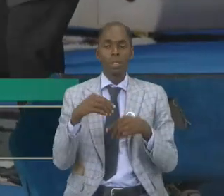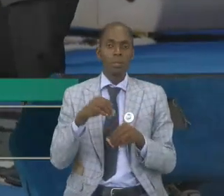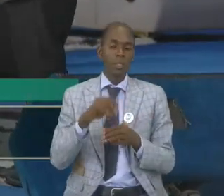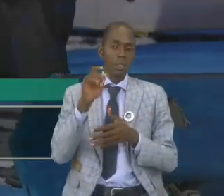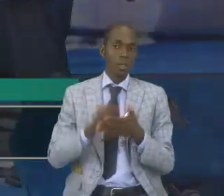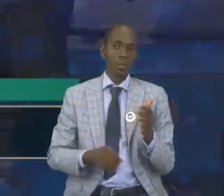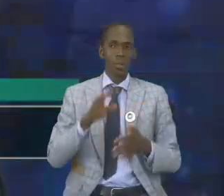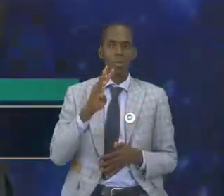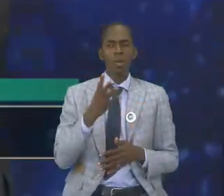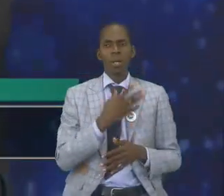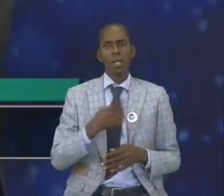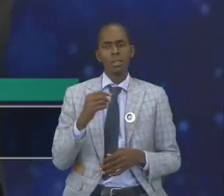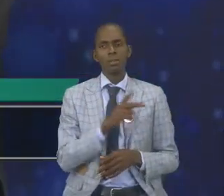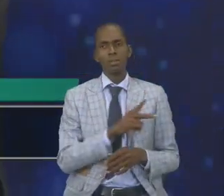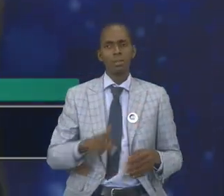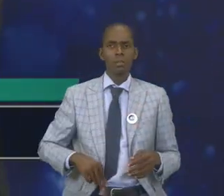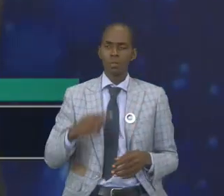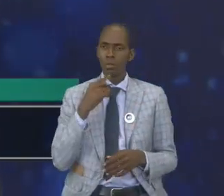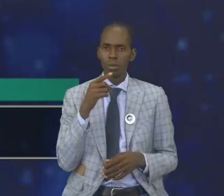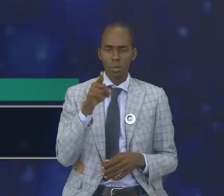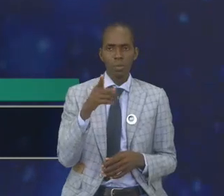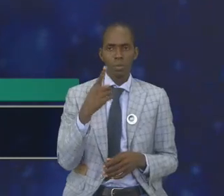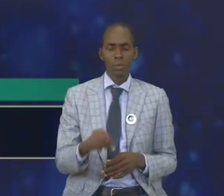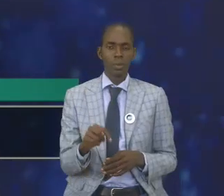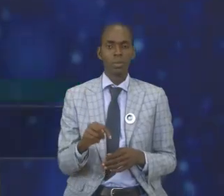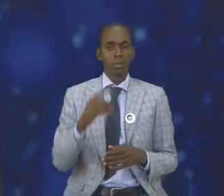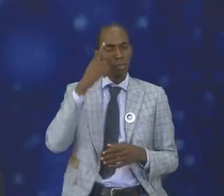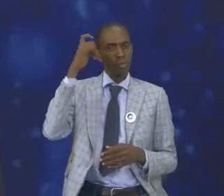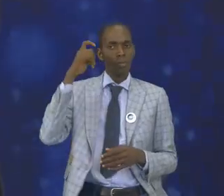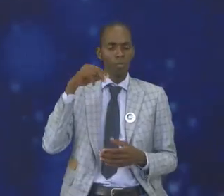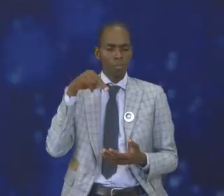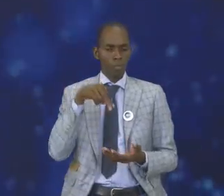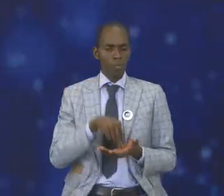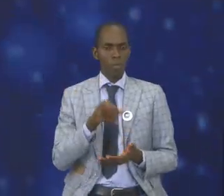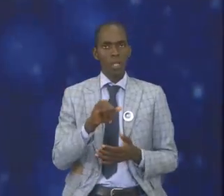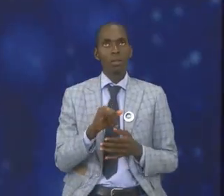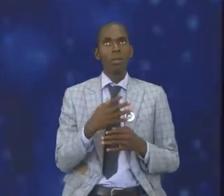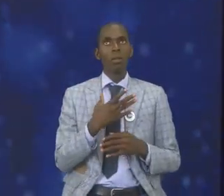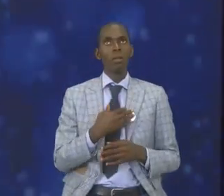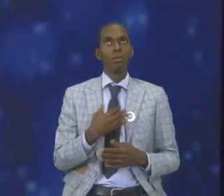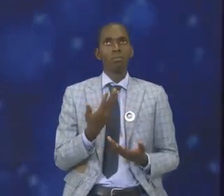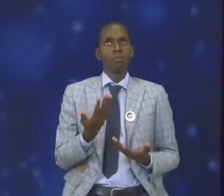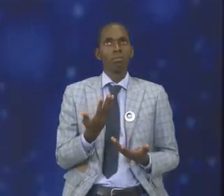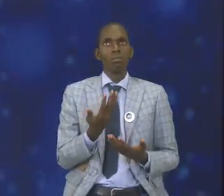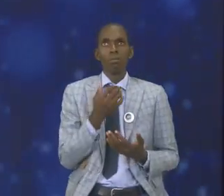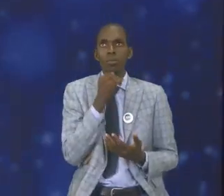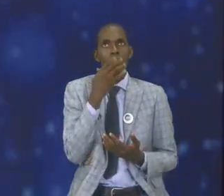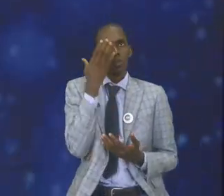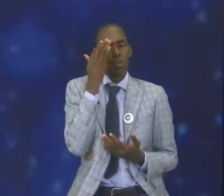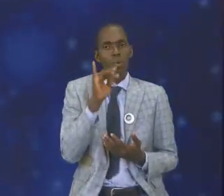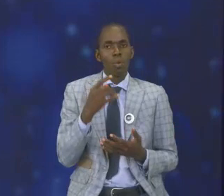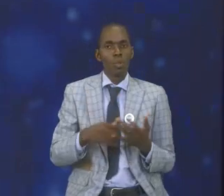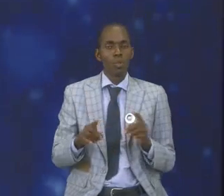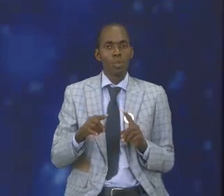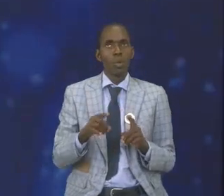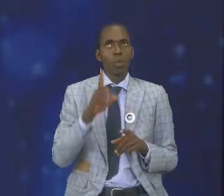king told him the dream, he stood there dumbfounded, and for 1 hour he could not